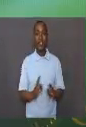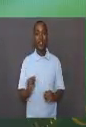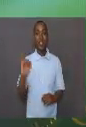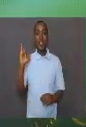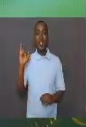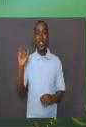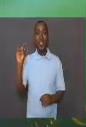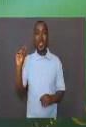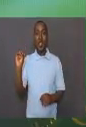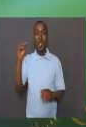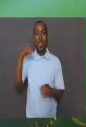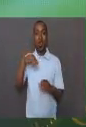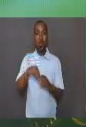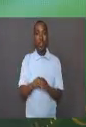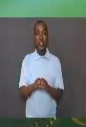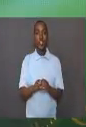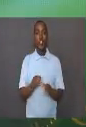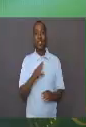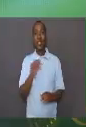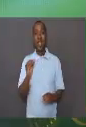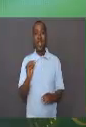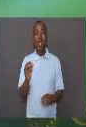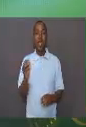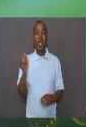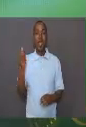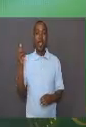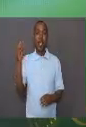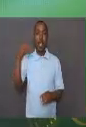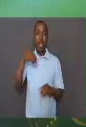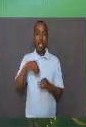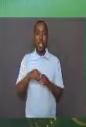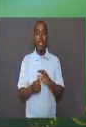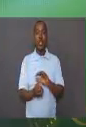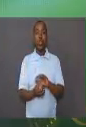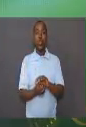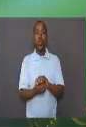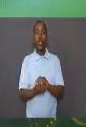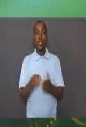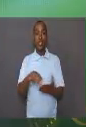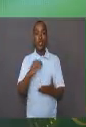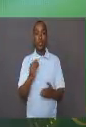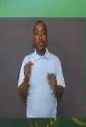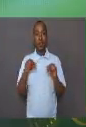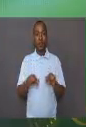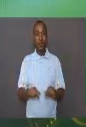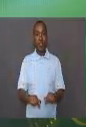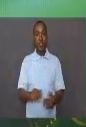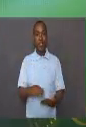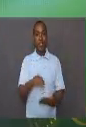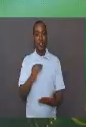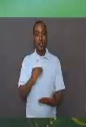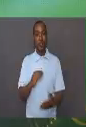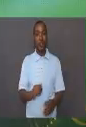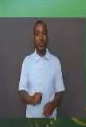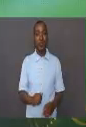inoculation, and incubation. In today's lesson, we will